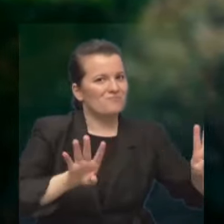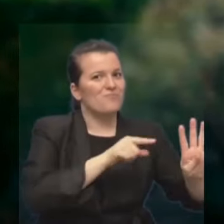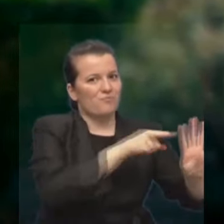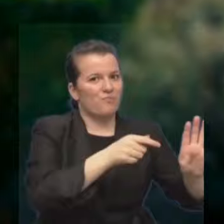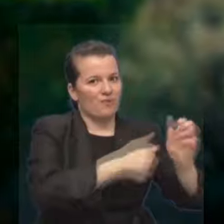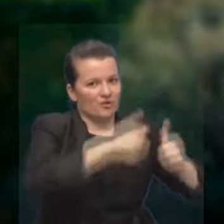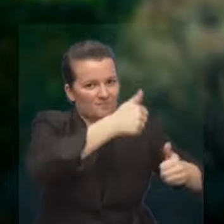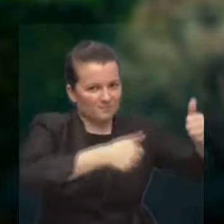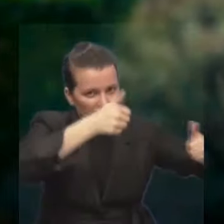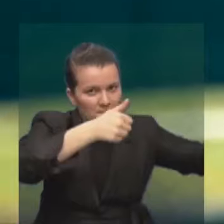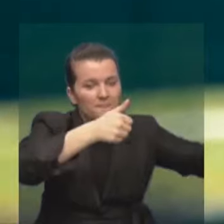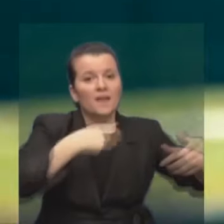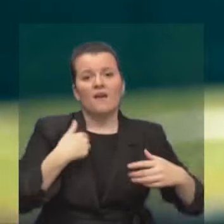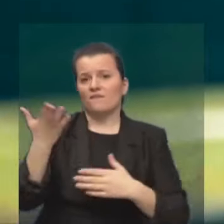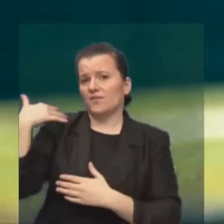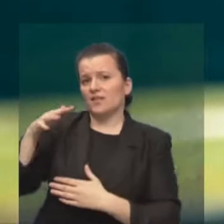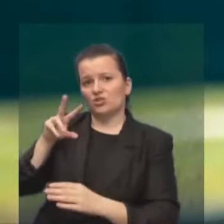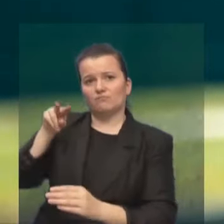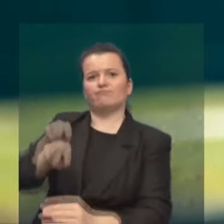board of the FCPE